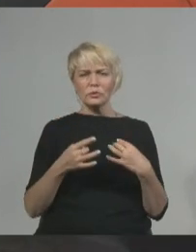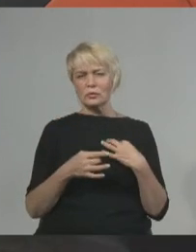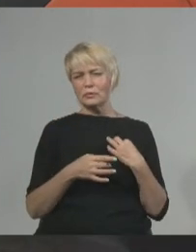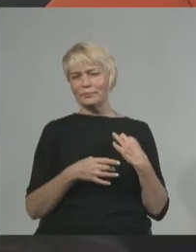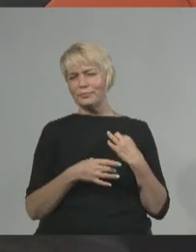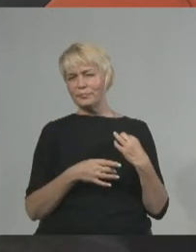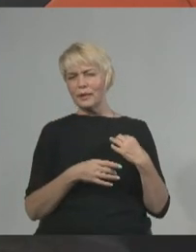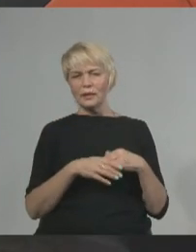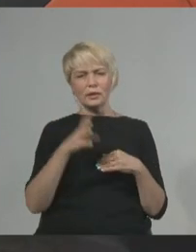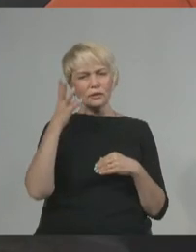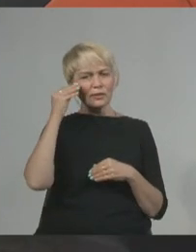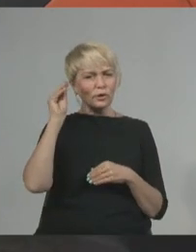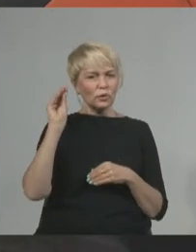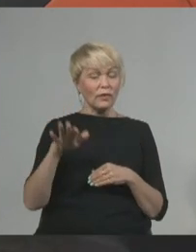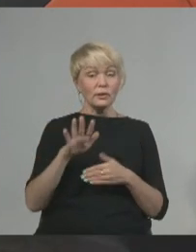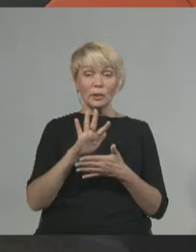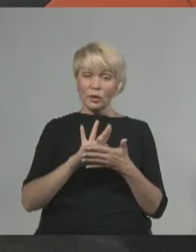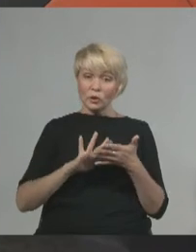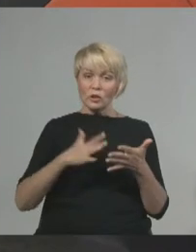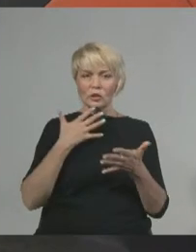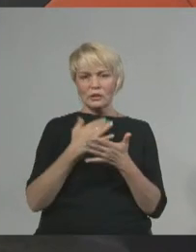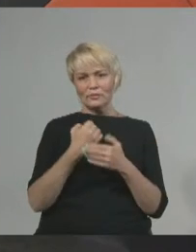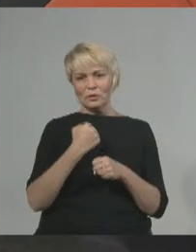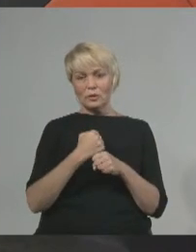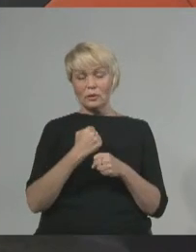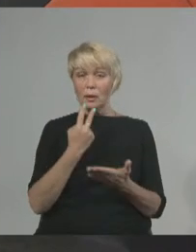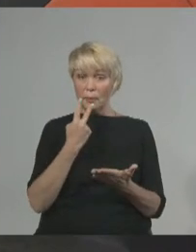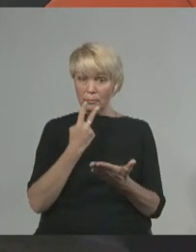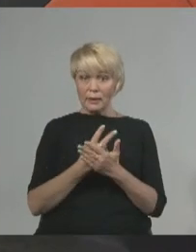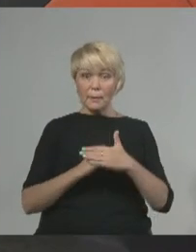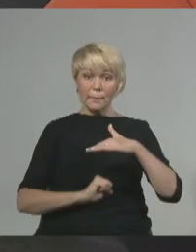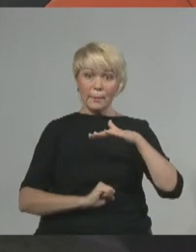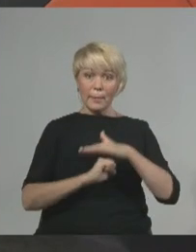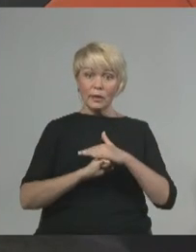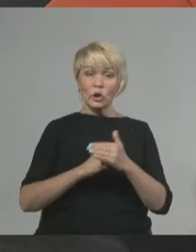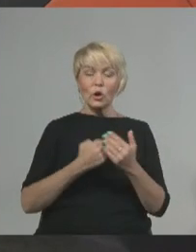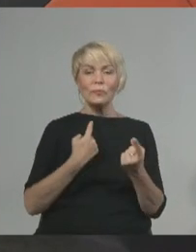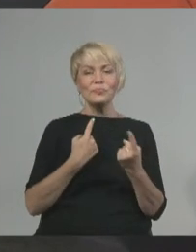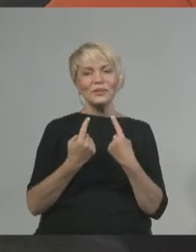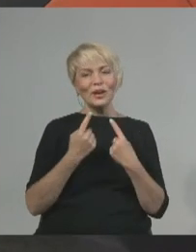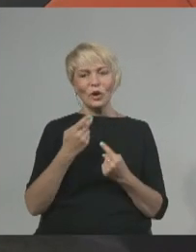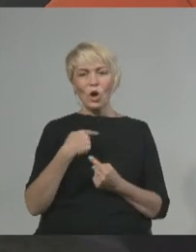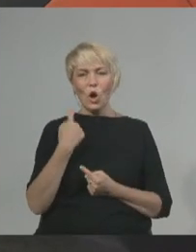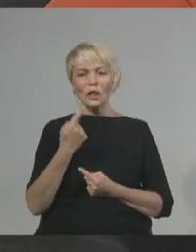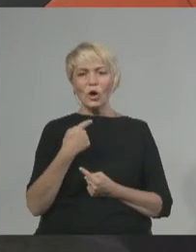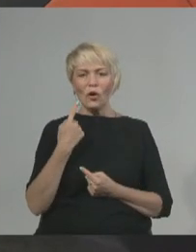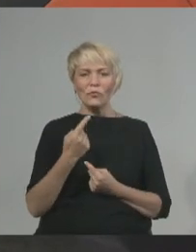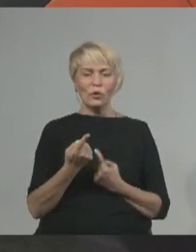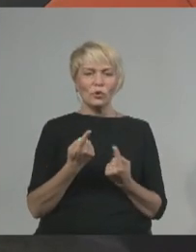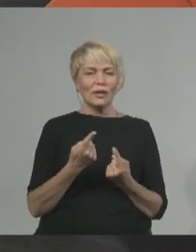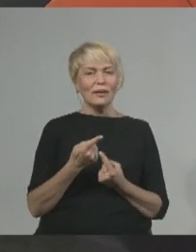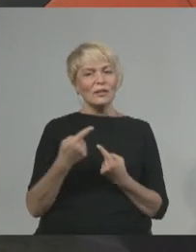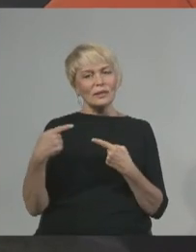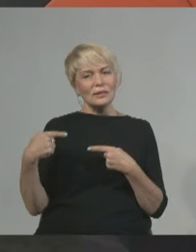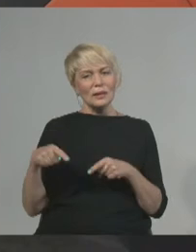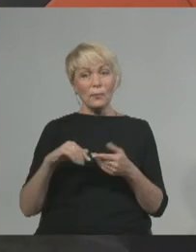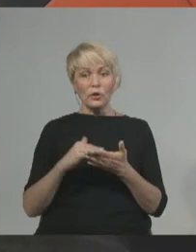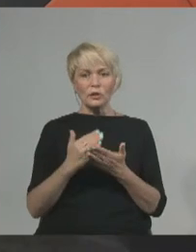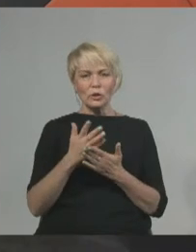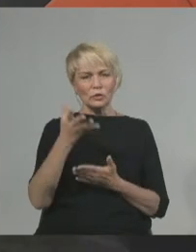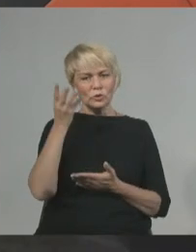dialogue if we're talking about people with polar views over social media well for i think